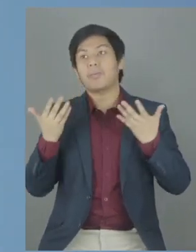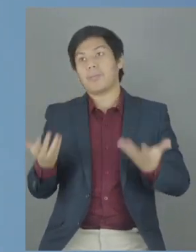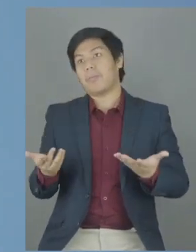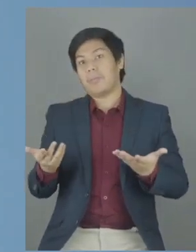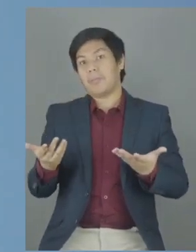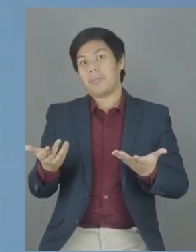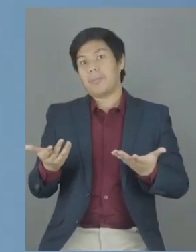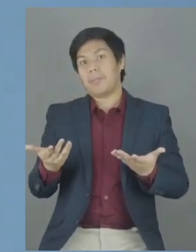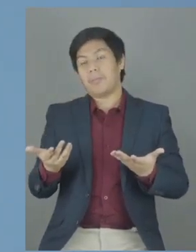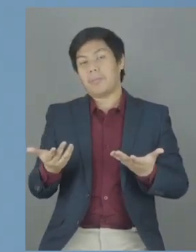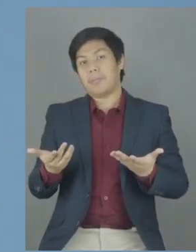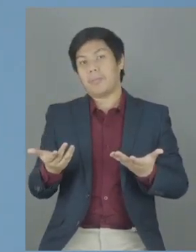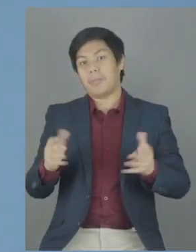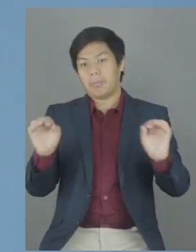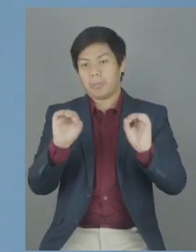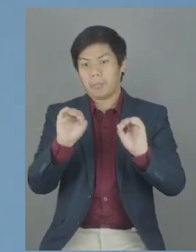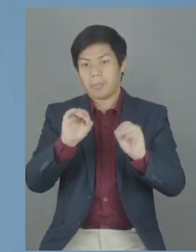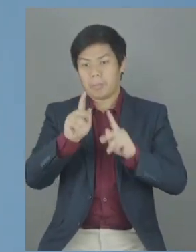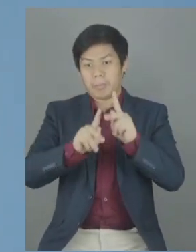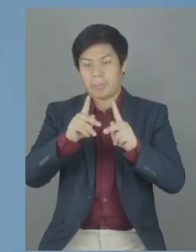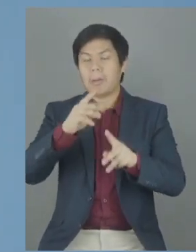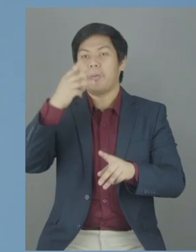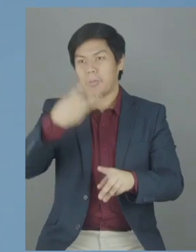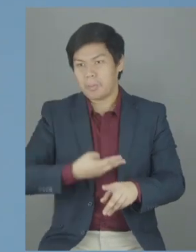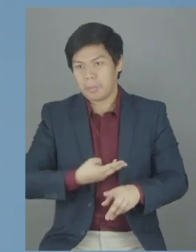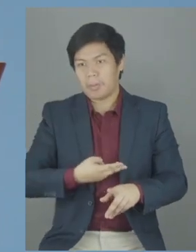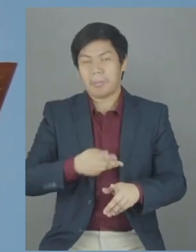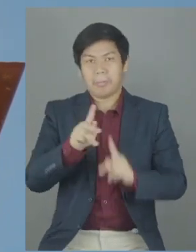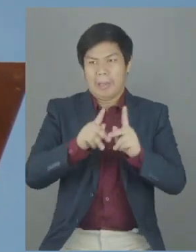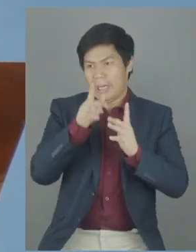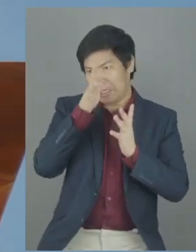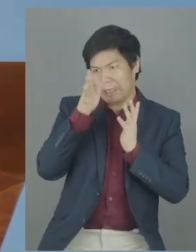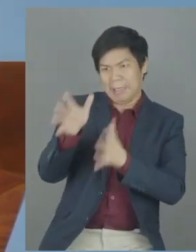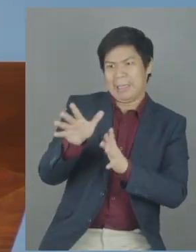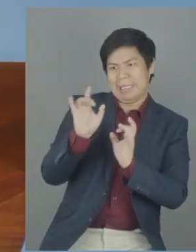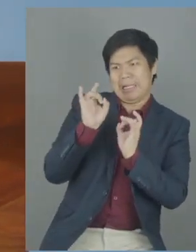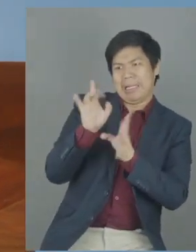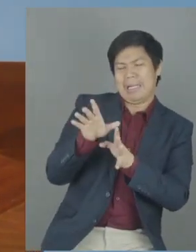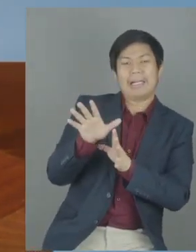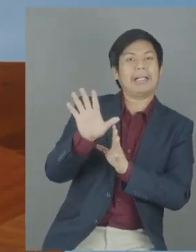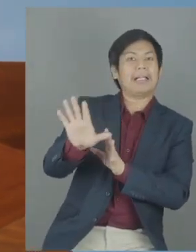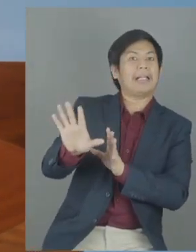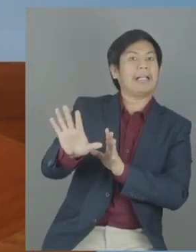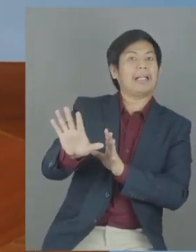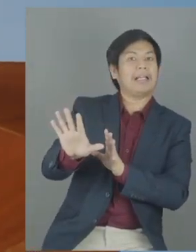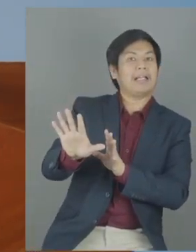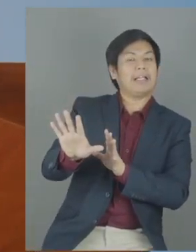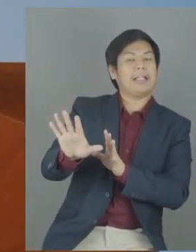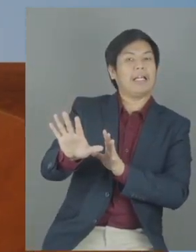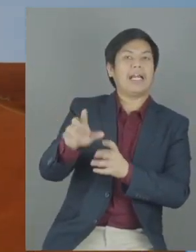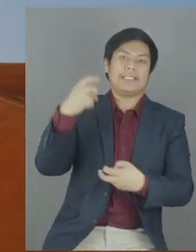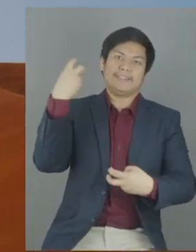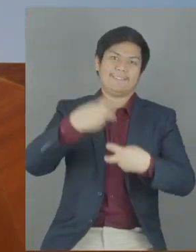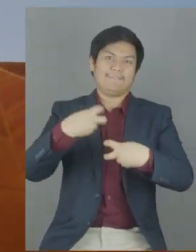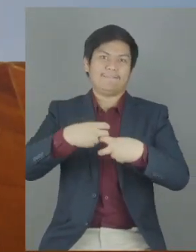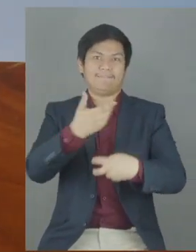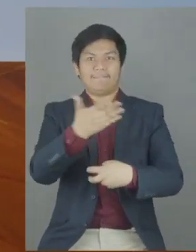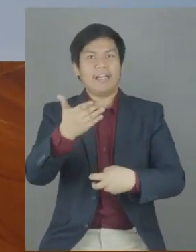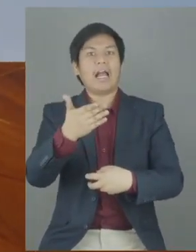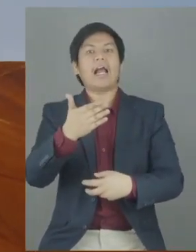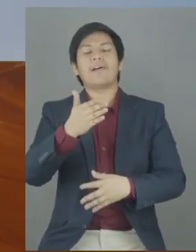of being unwelcomed, unwanted, alienated, it will be hard for you to be